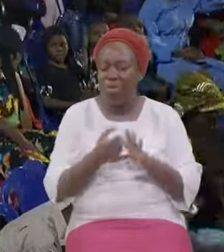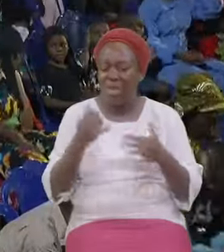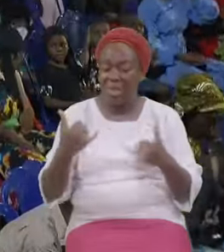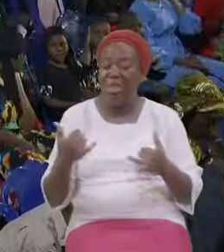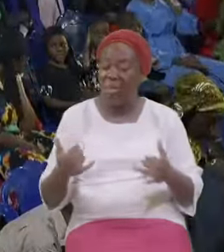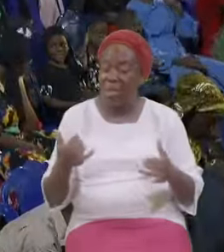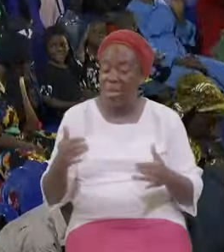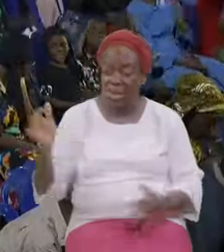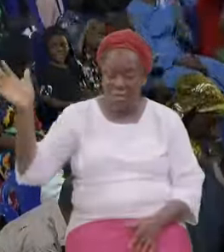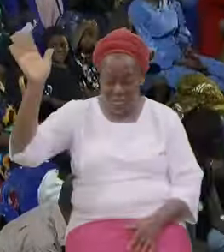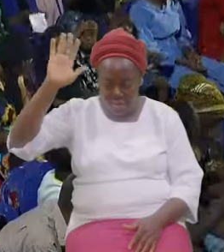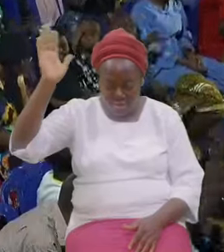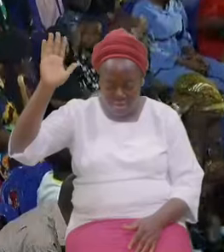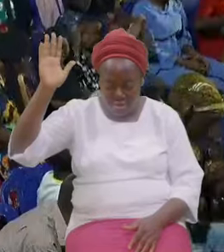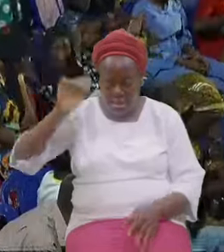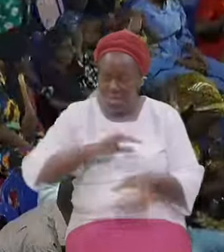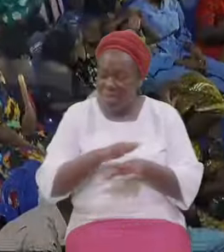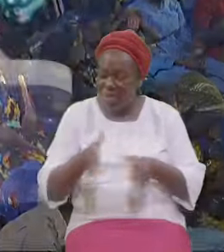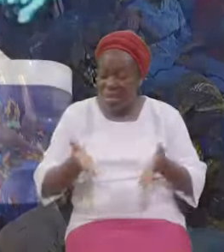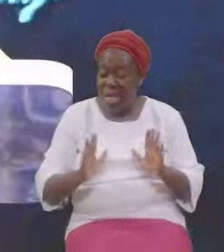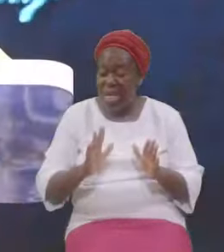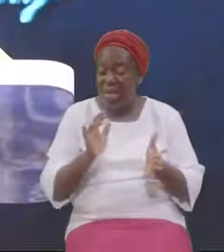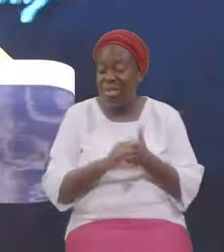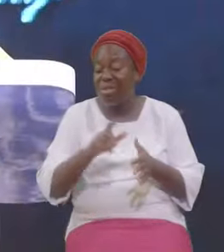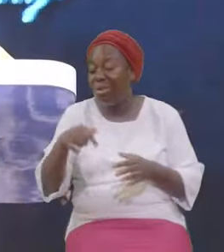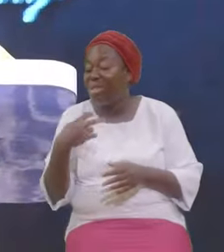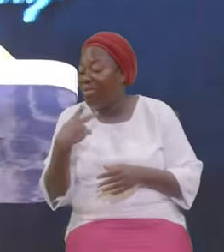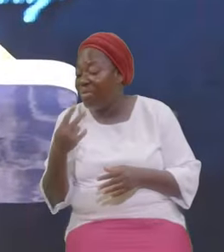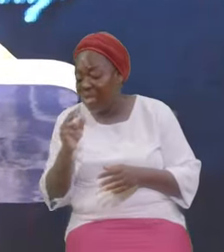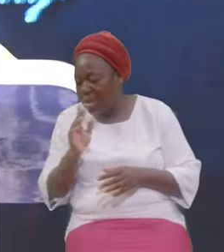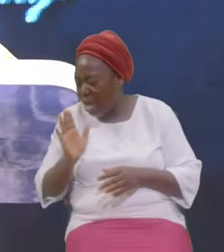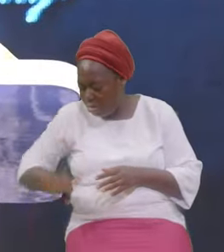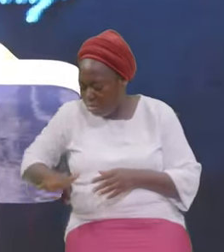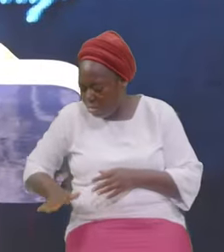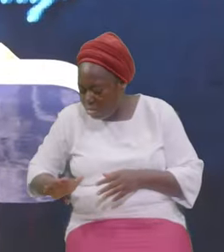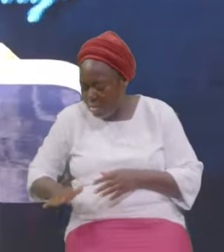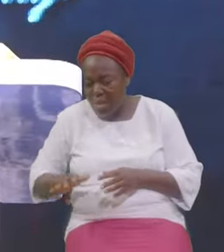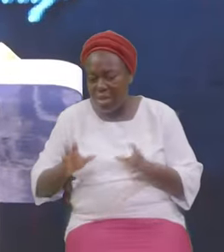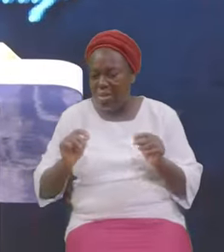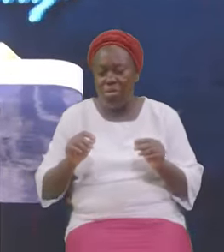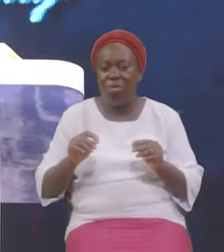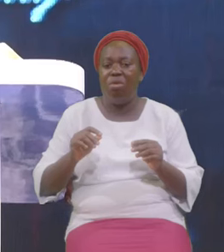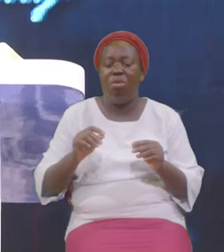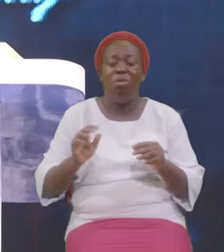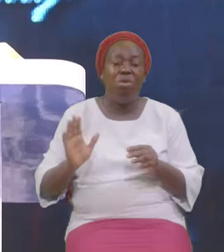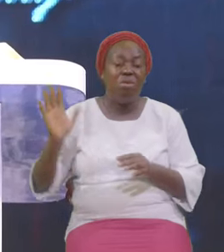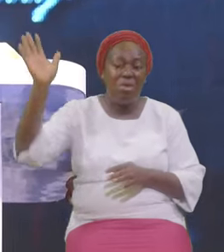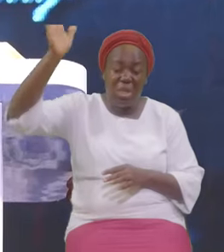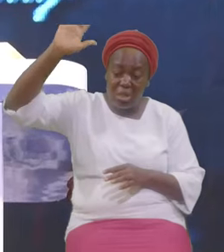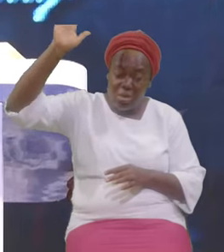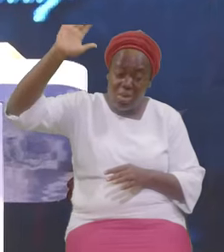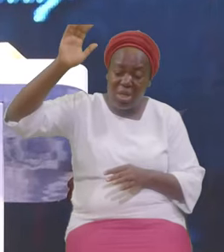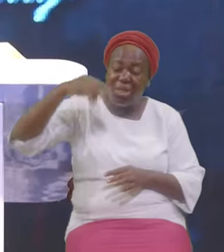let that other voice say, put down your hand, raise up your hand, and say, Lord, here I